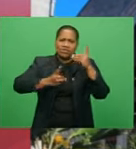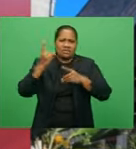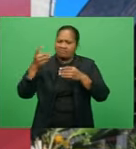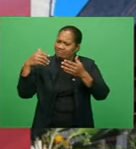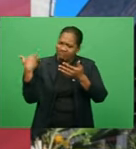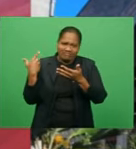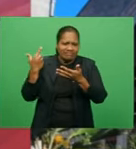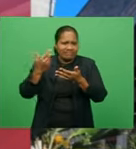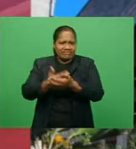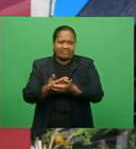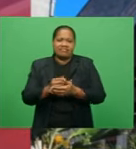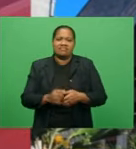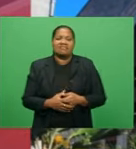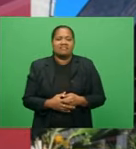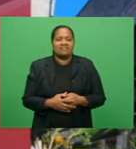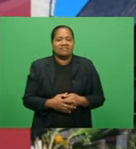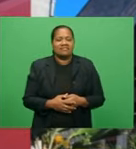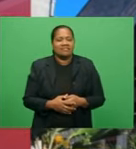and